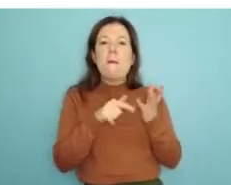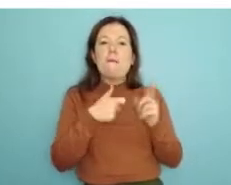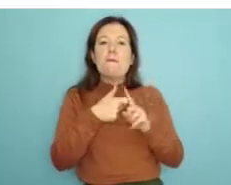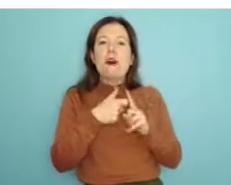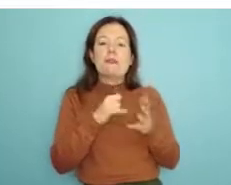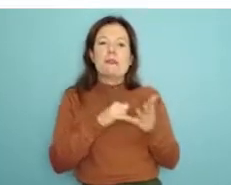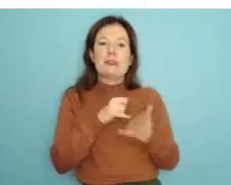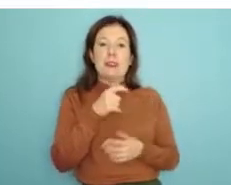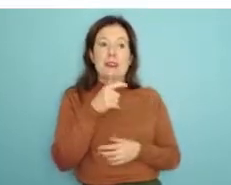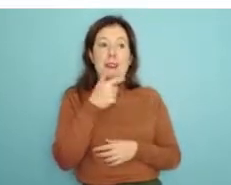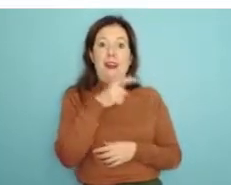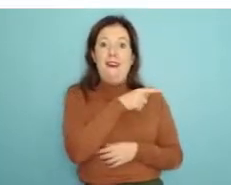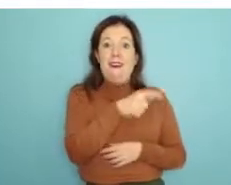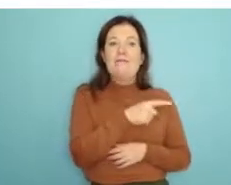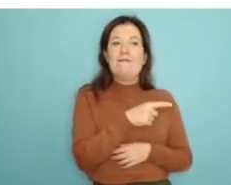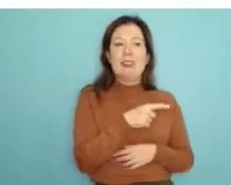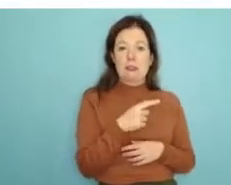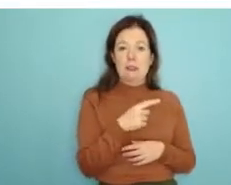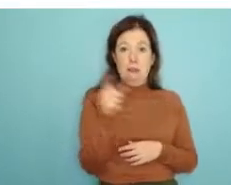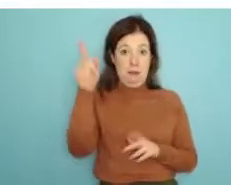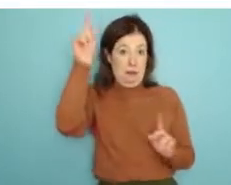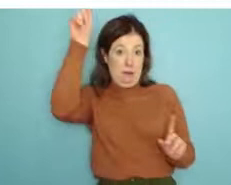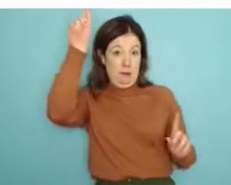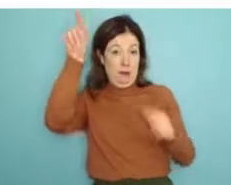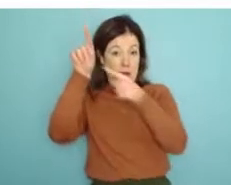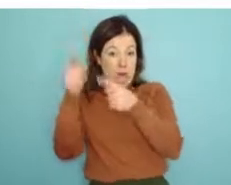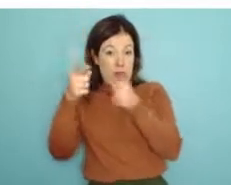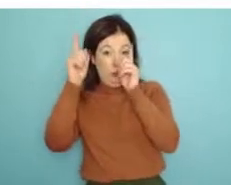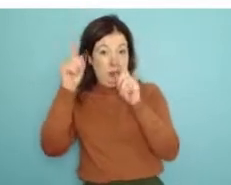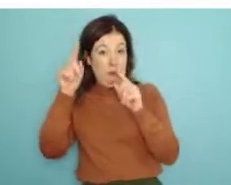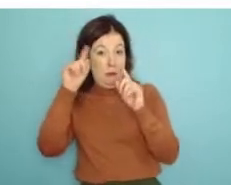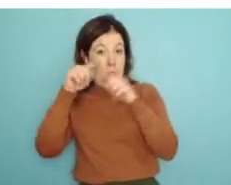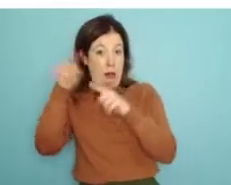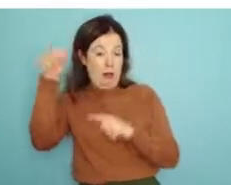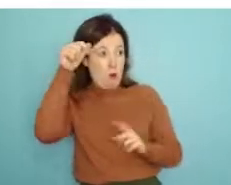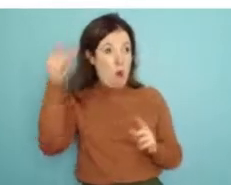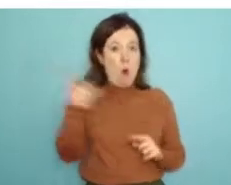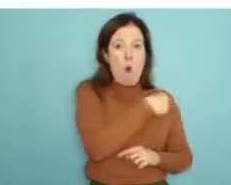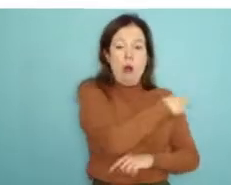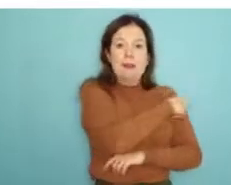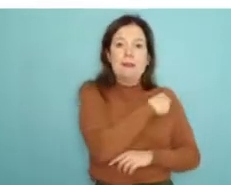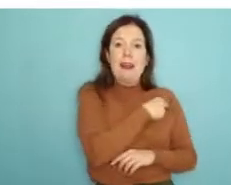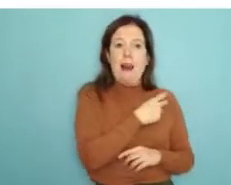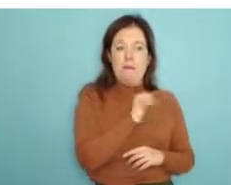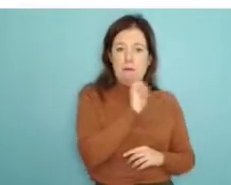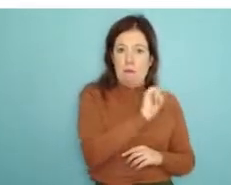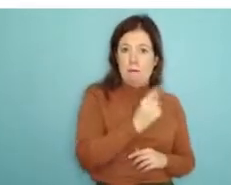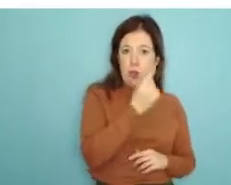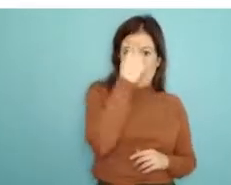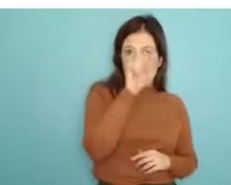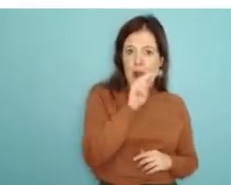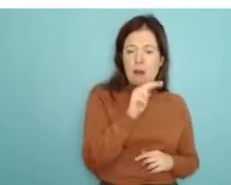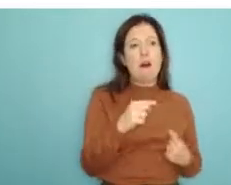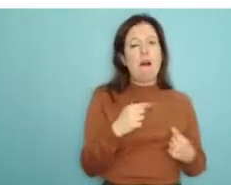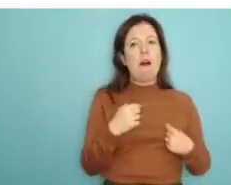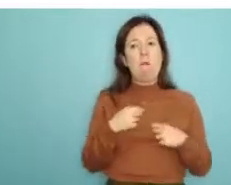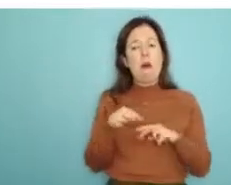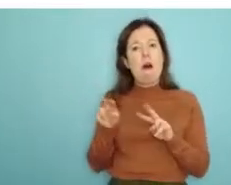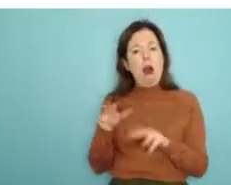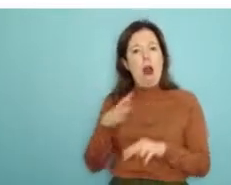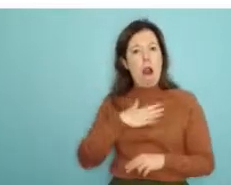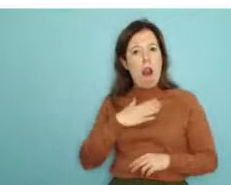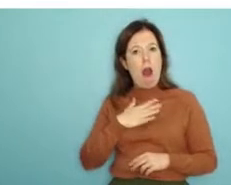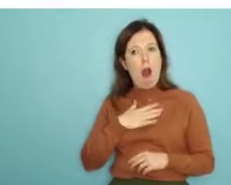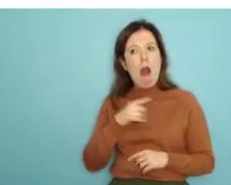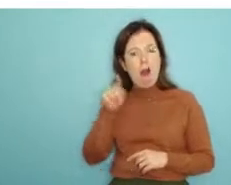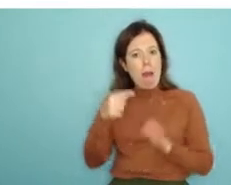have. So that's something that I've gone in and try and put into my practice to raise the spirits and build a relationship with people